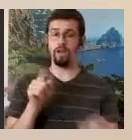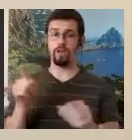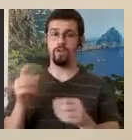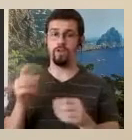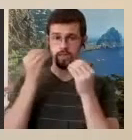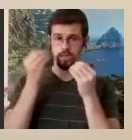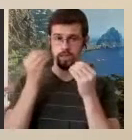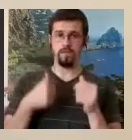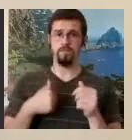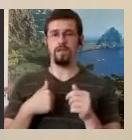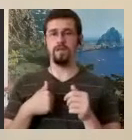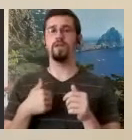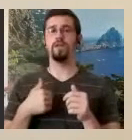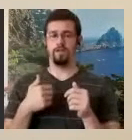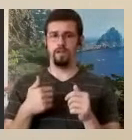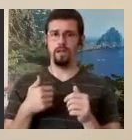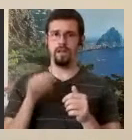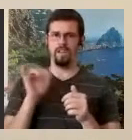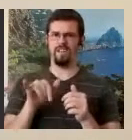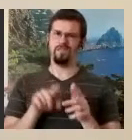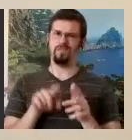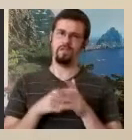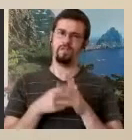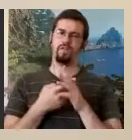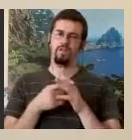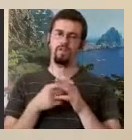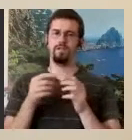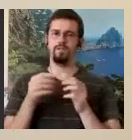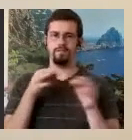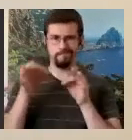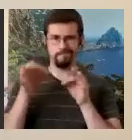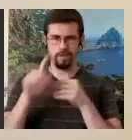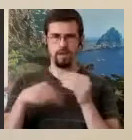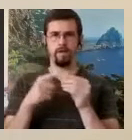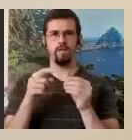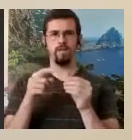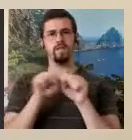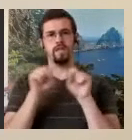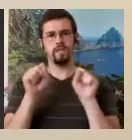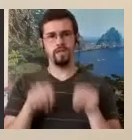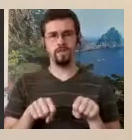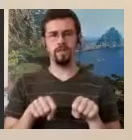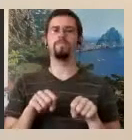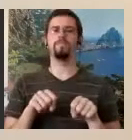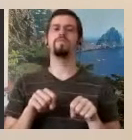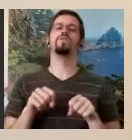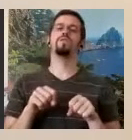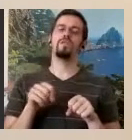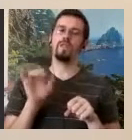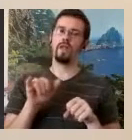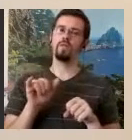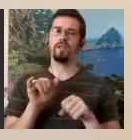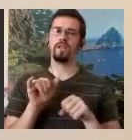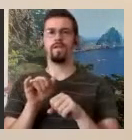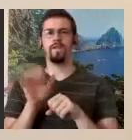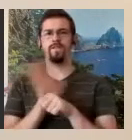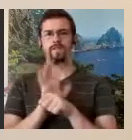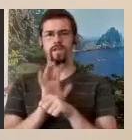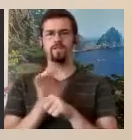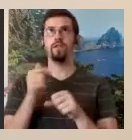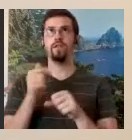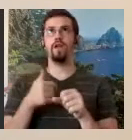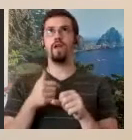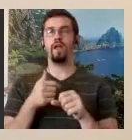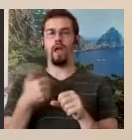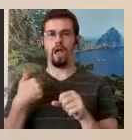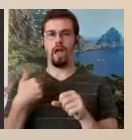and I transcribed handwritten in the earlier days. Is that right? Yeah. And